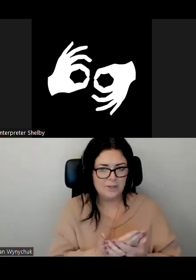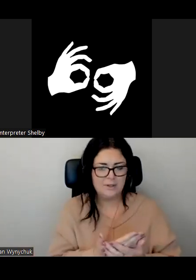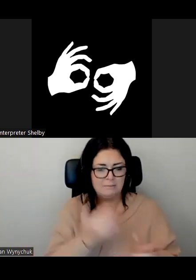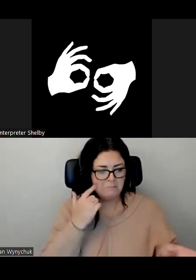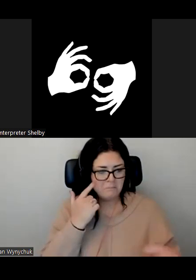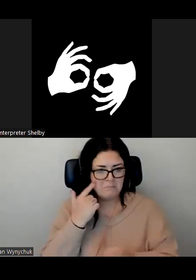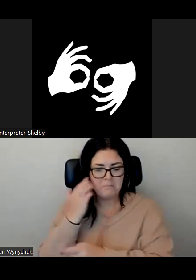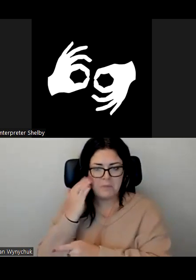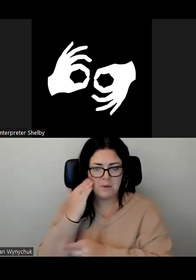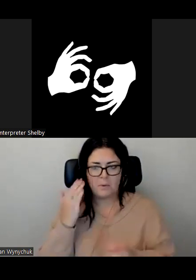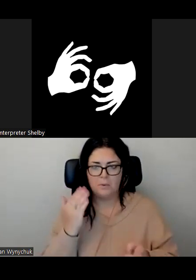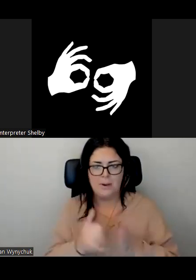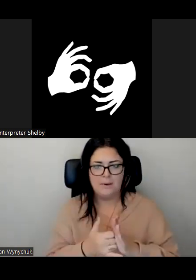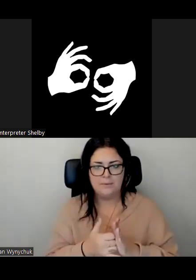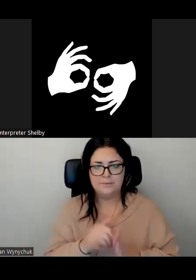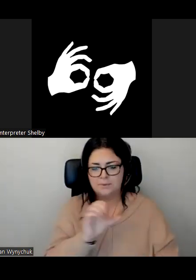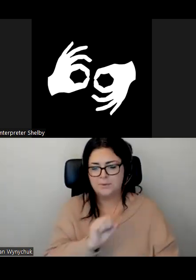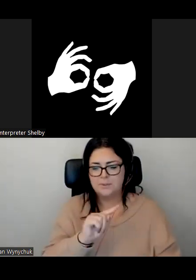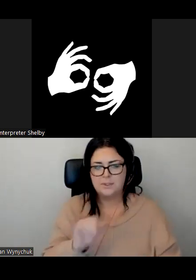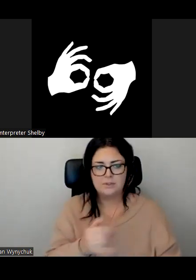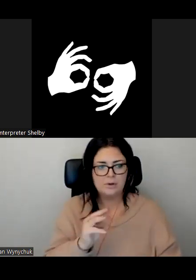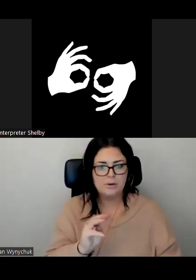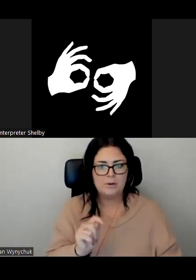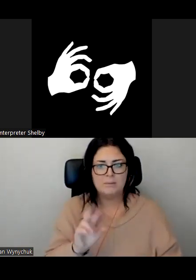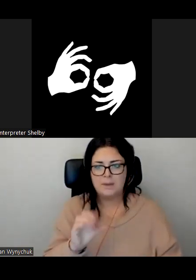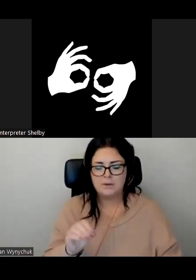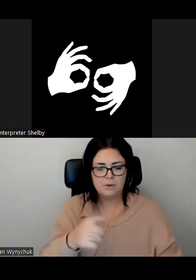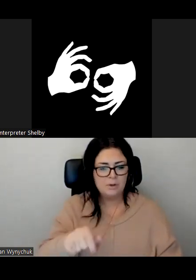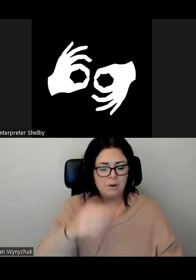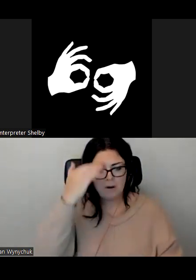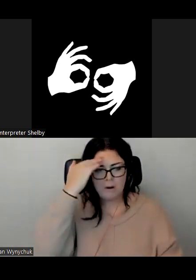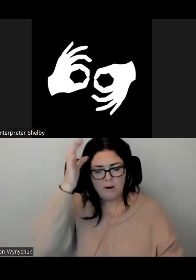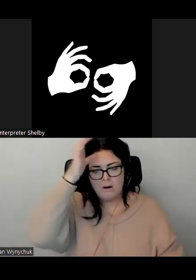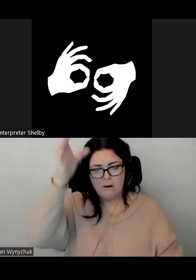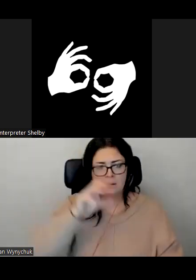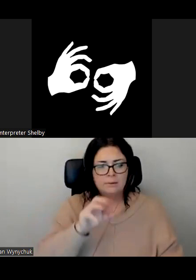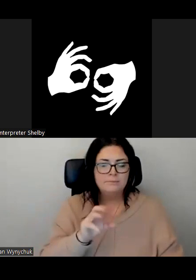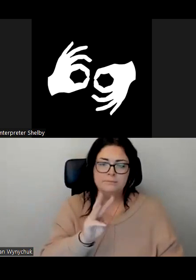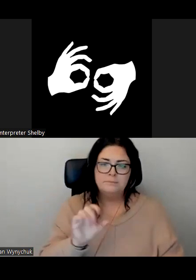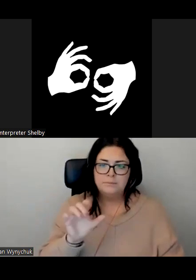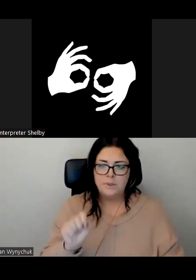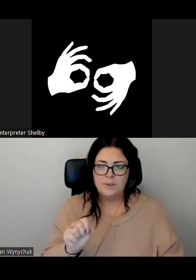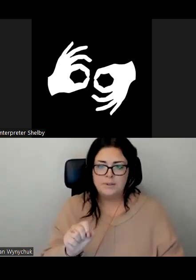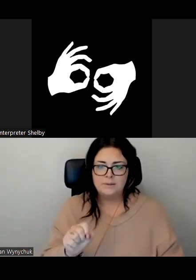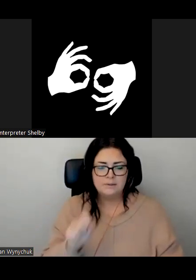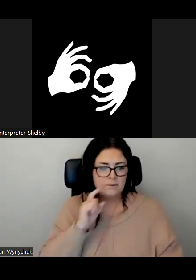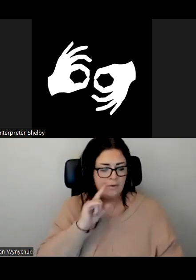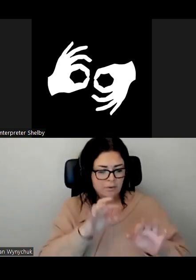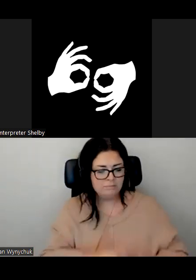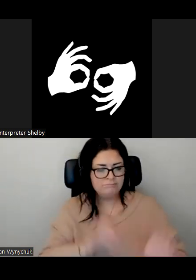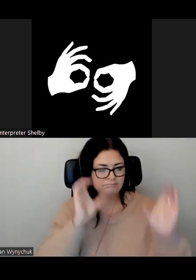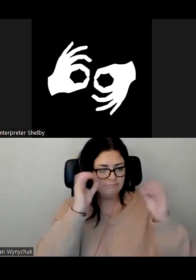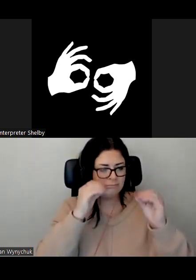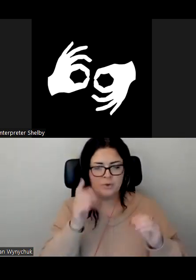Any lawyer in the St. John's metro area is very familiar with wills and estates and domestic contracts. A quick Google search can tell